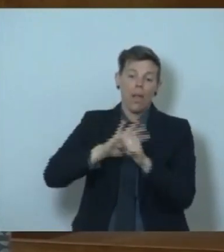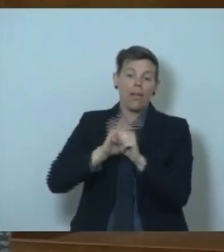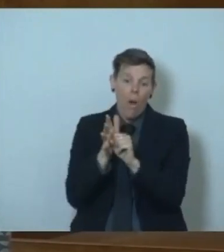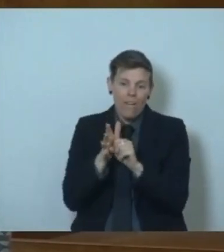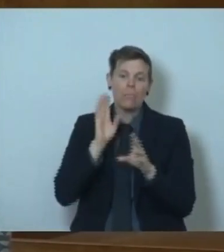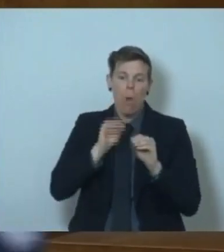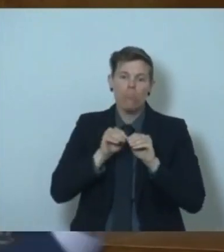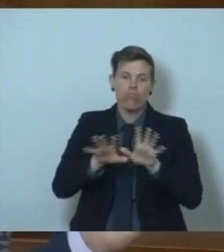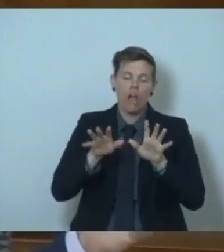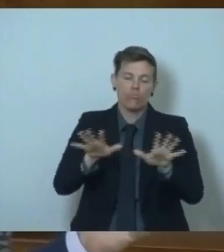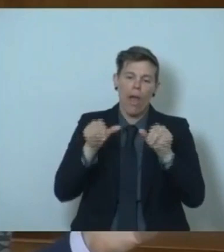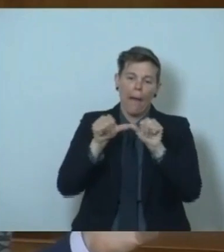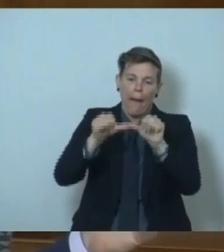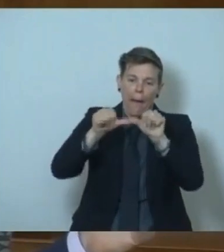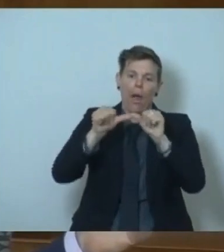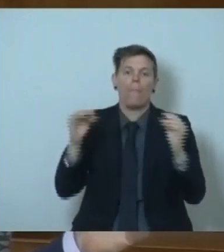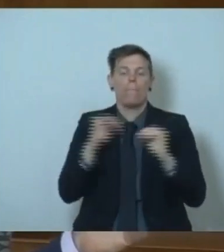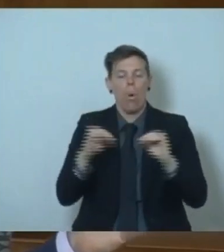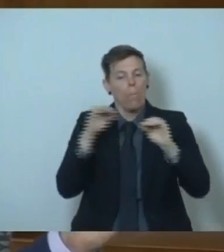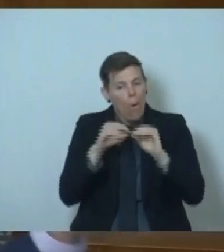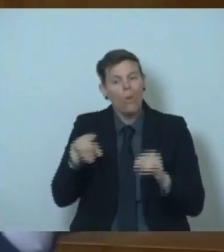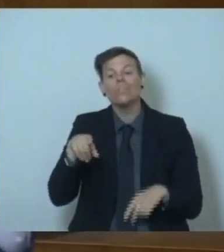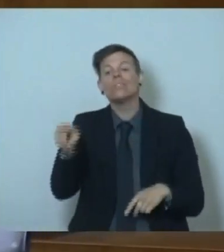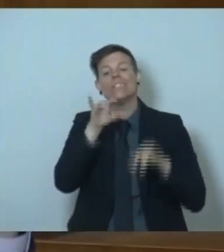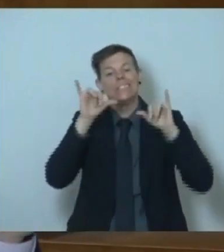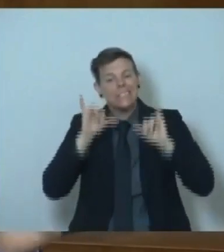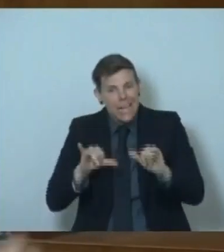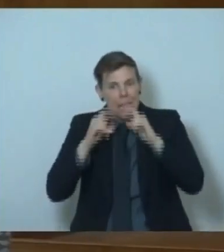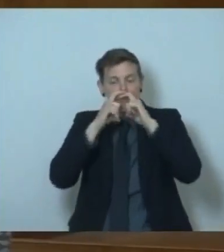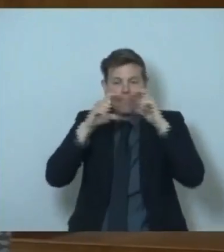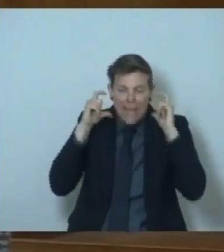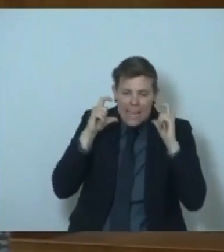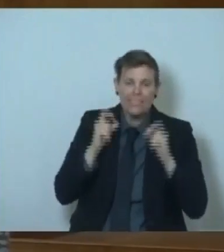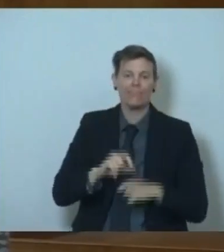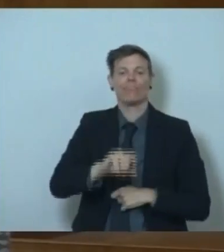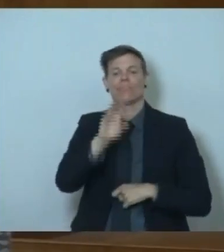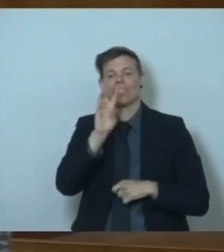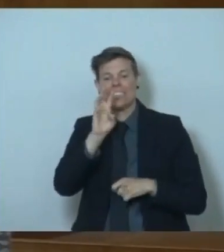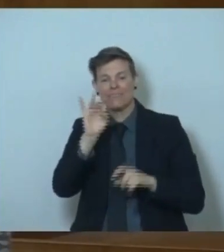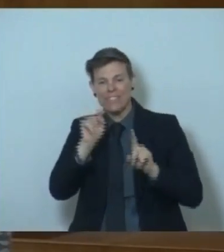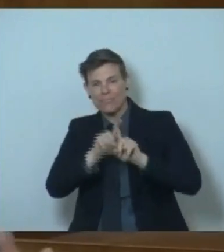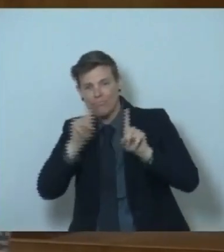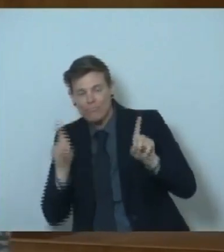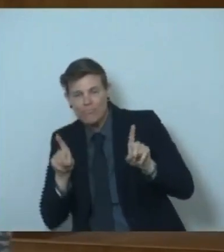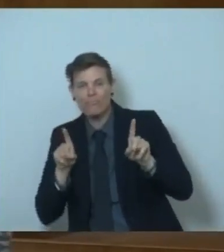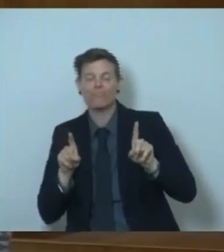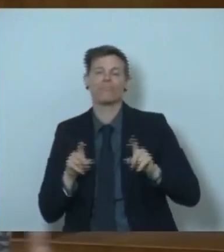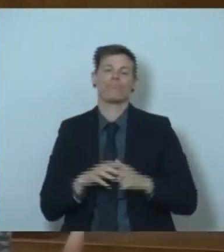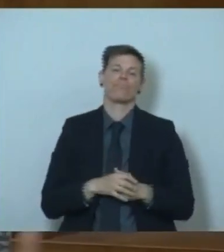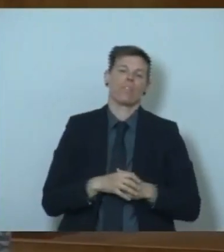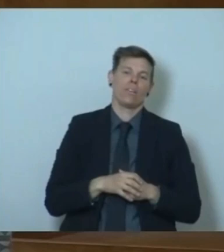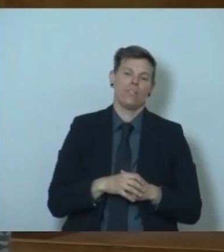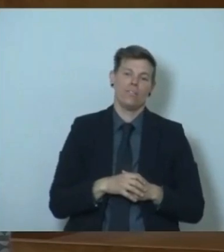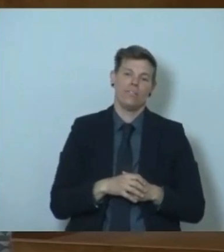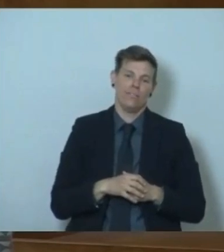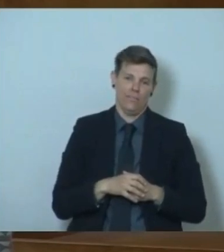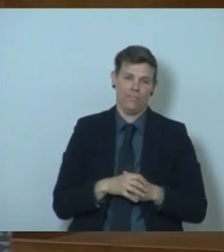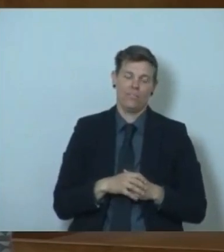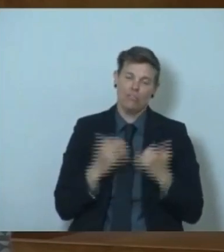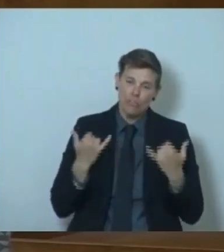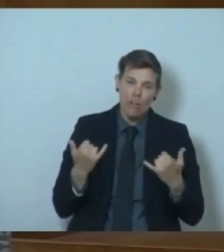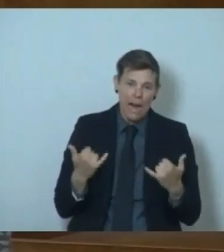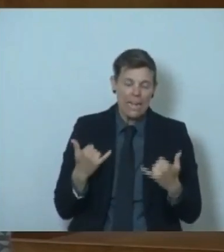and with staying 6 feet apart, that we're basically overcompensating for the fact that there's a lot more